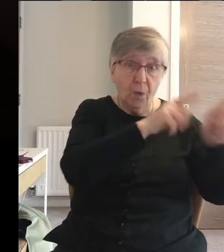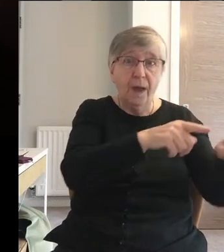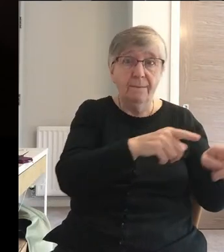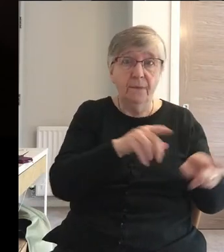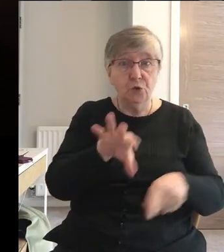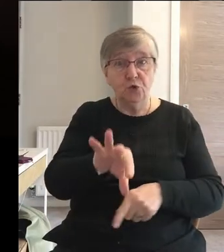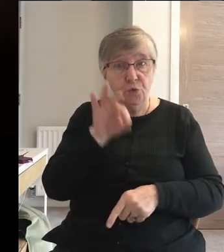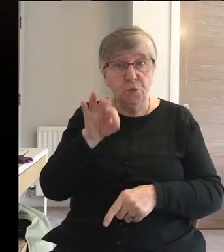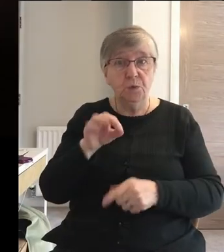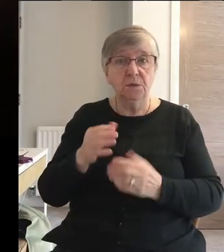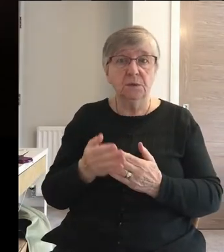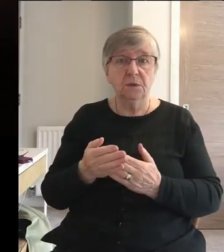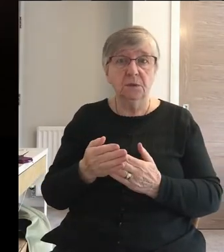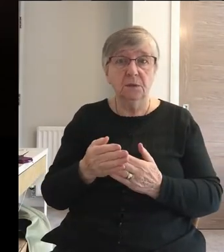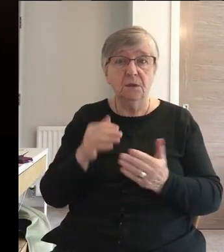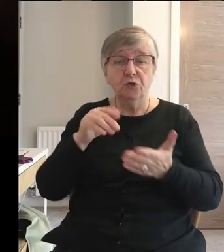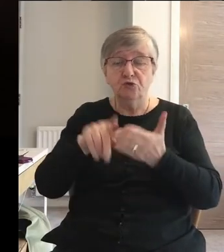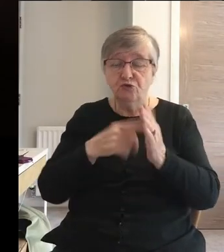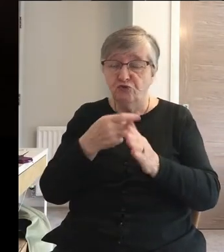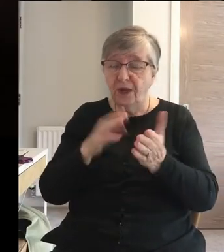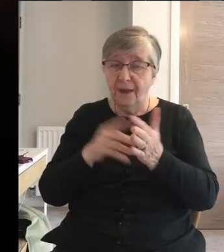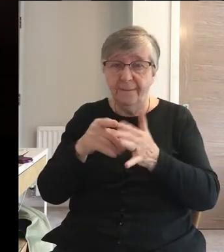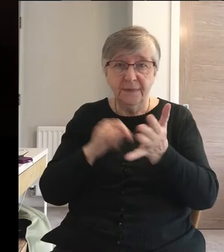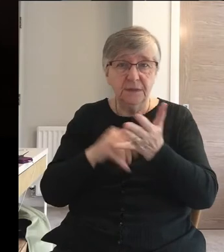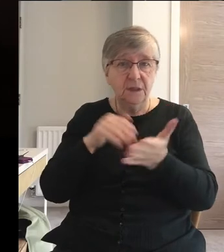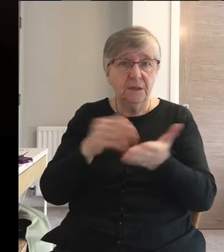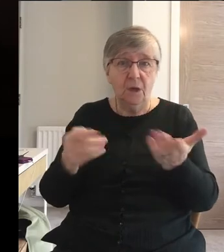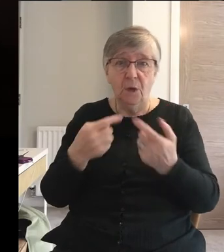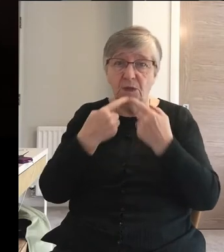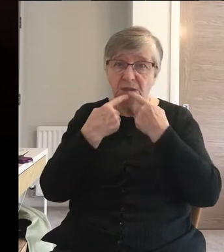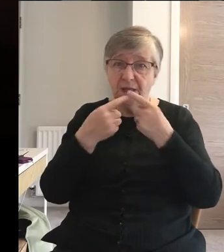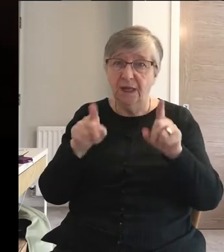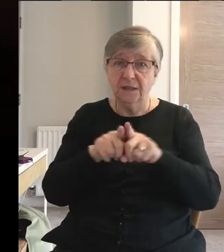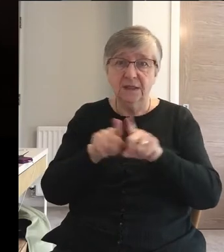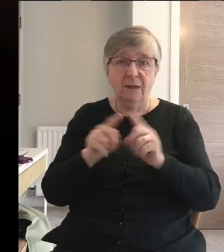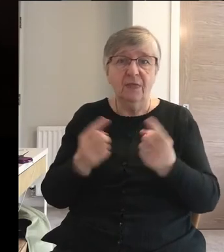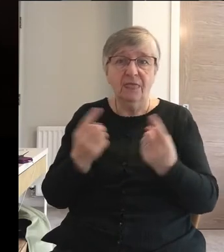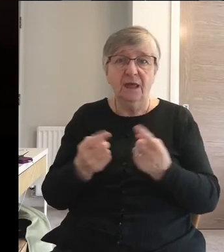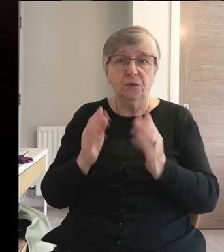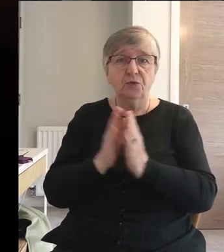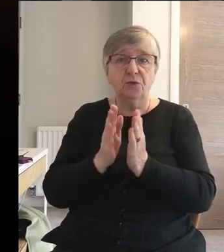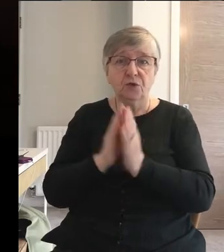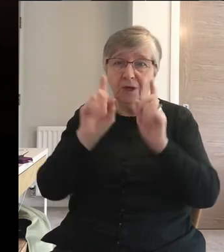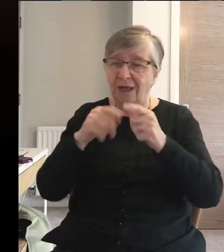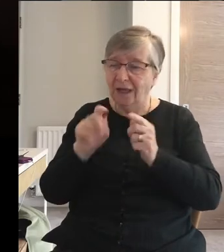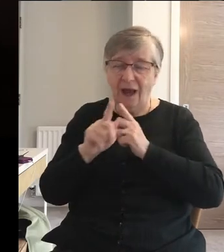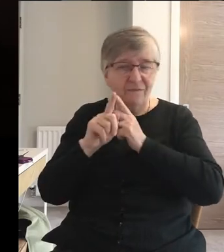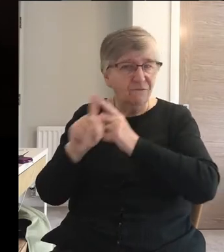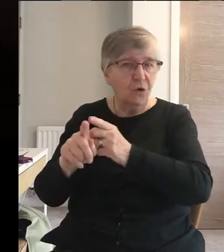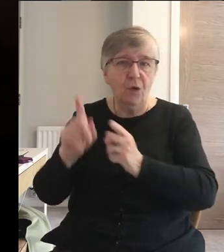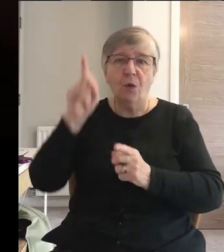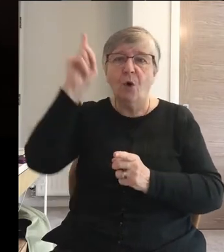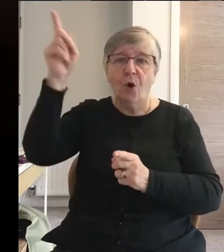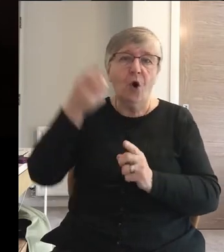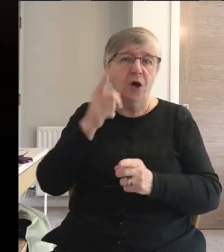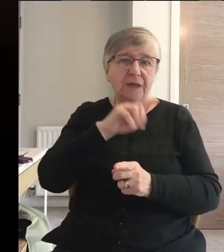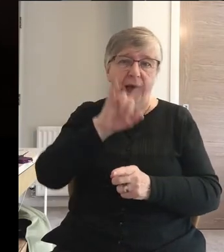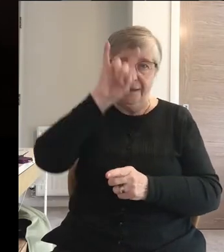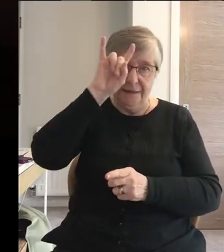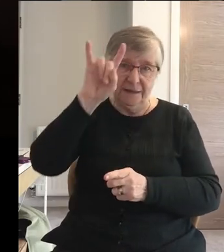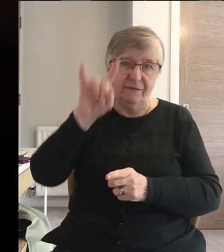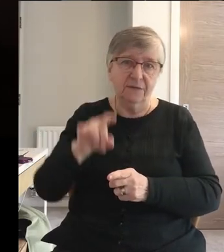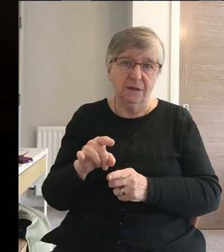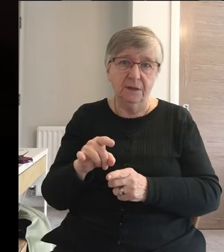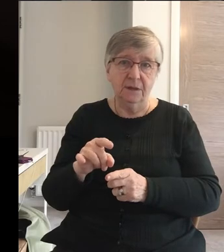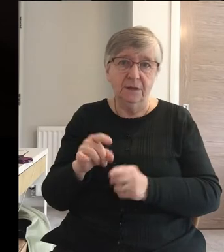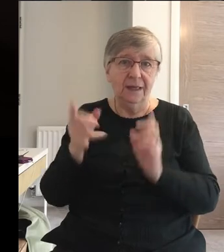And now James is saying the same thing to the church. You cannot follow God and Satan. You cannot be following